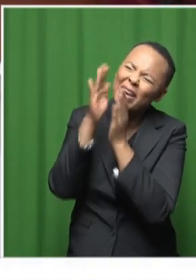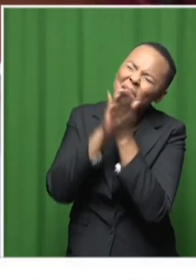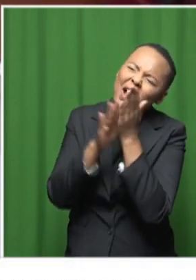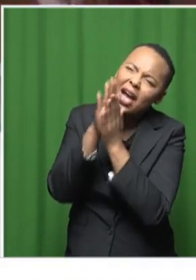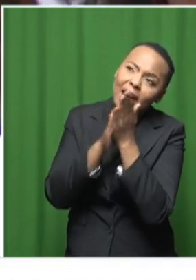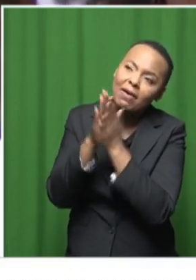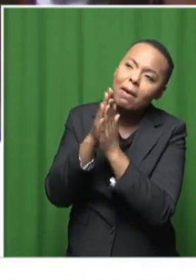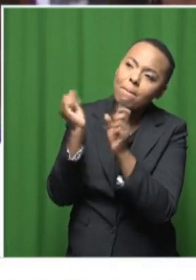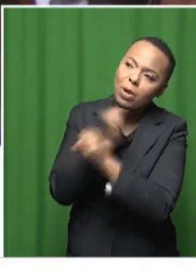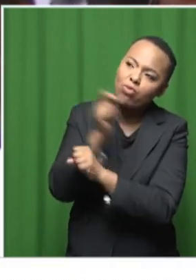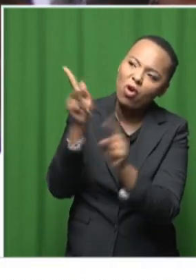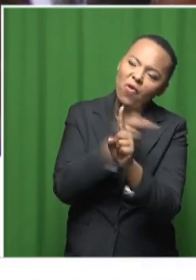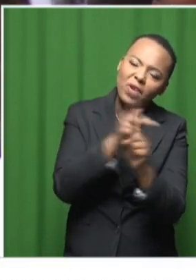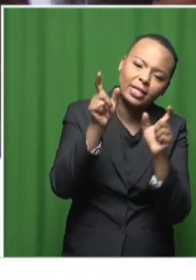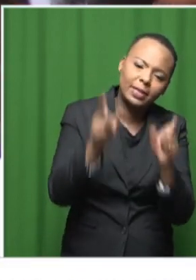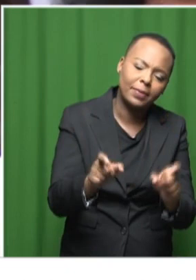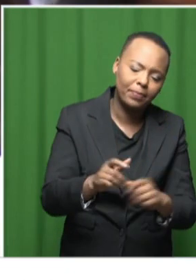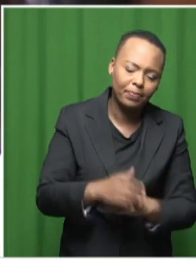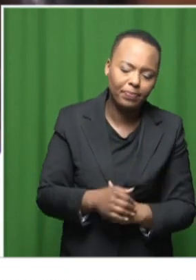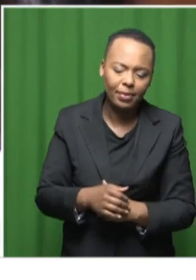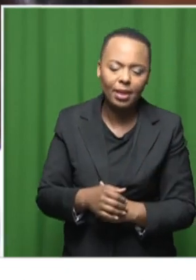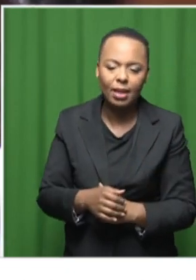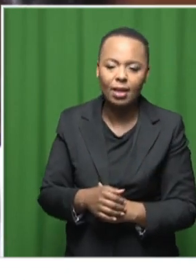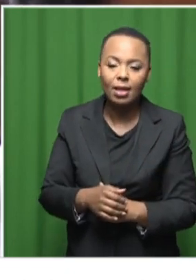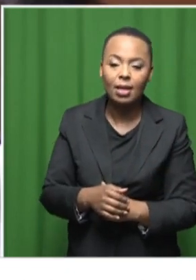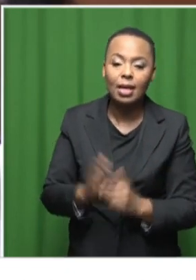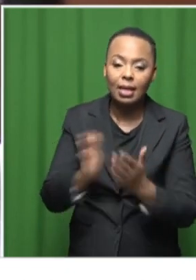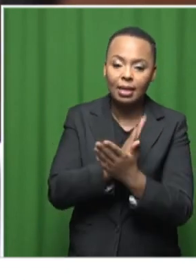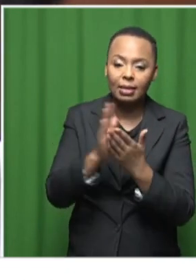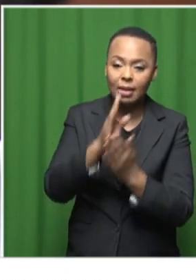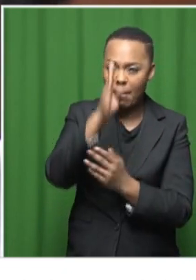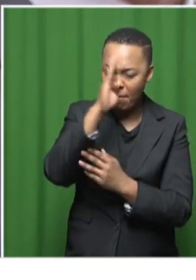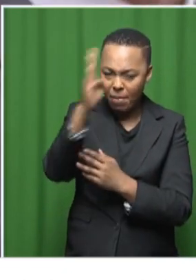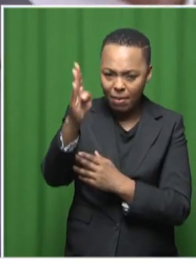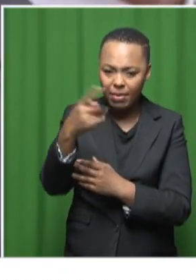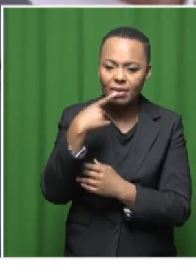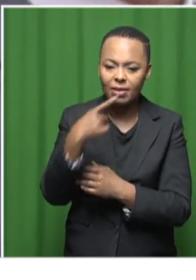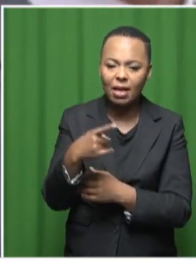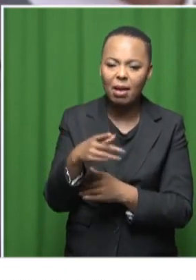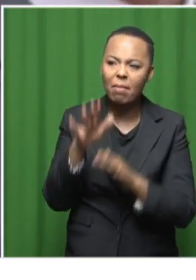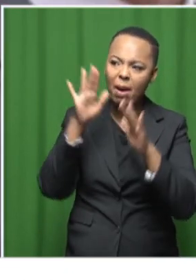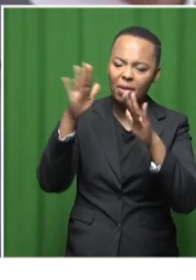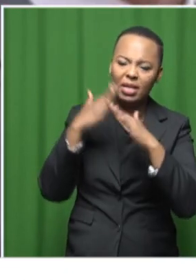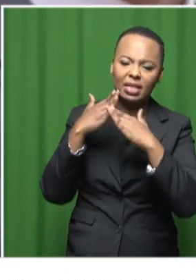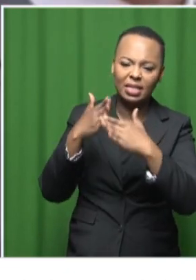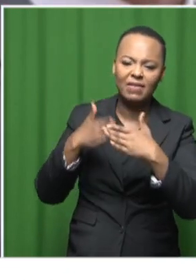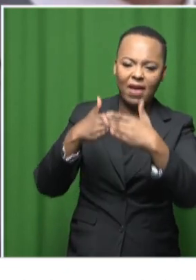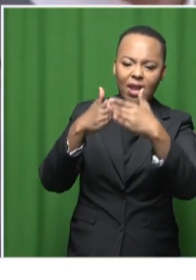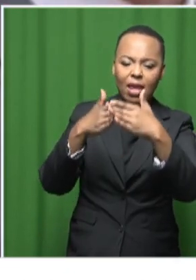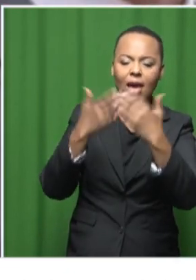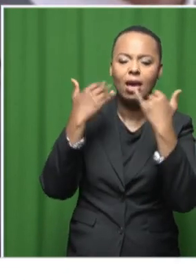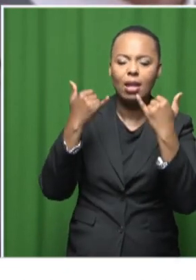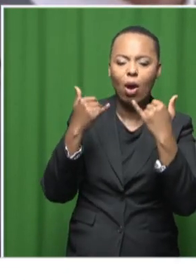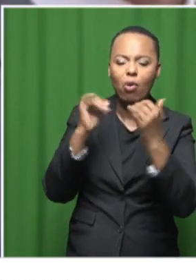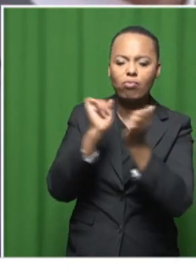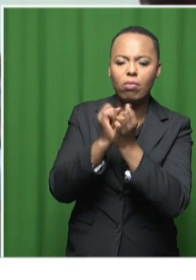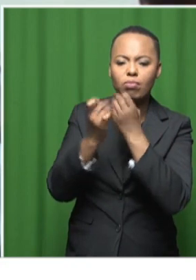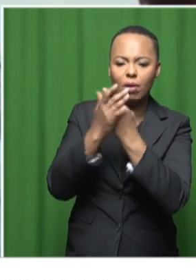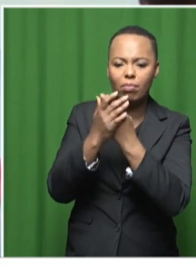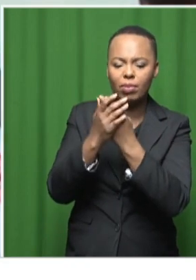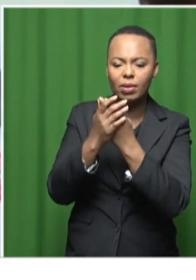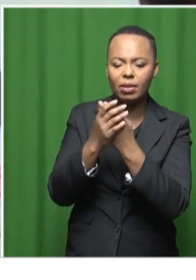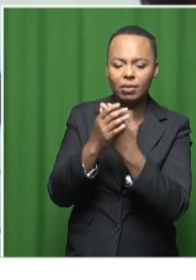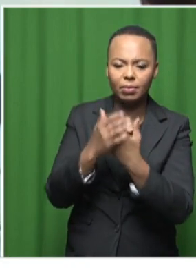victims. Some addressed Cruz directly, who sat alongside his public defenders wearing red prison overalls and